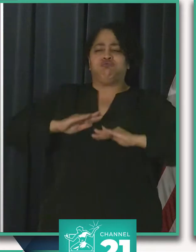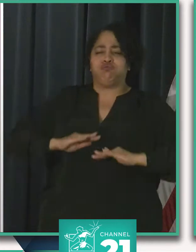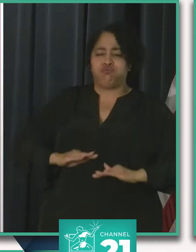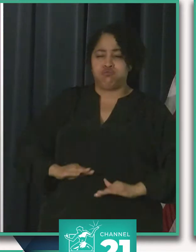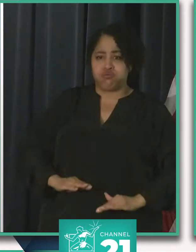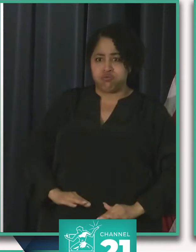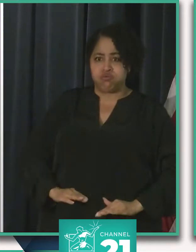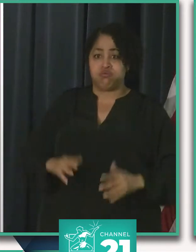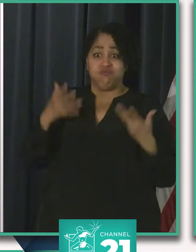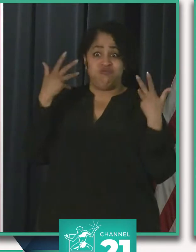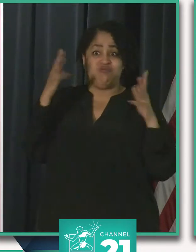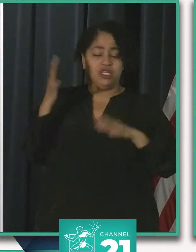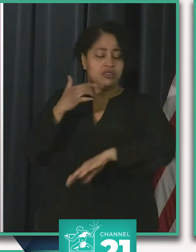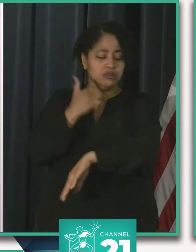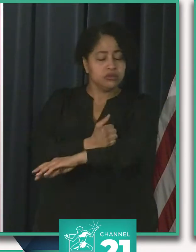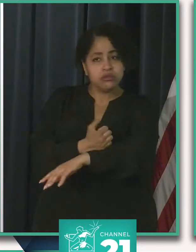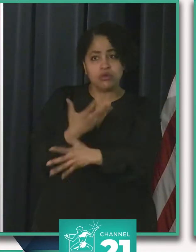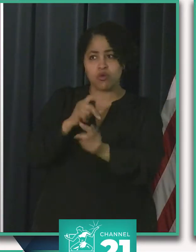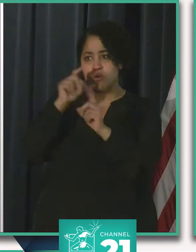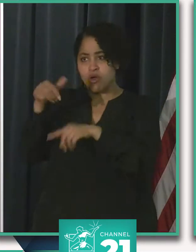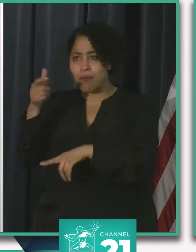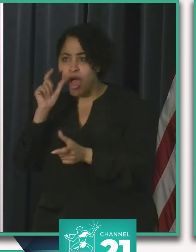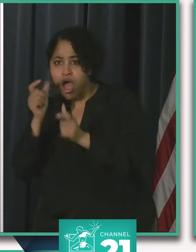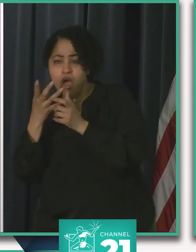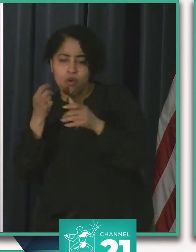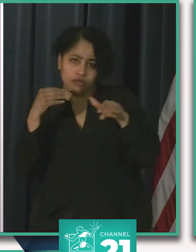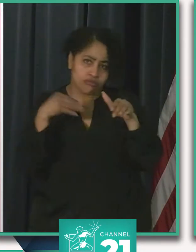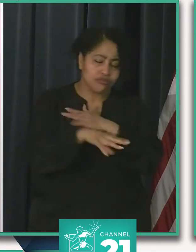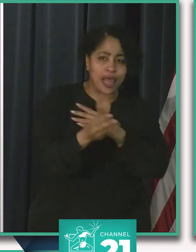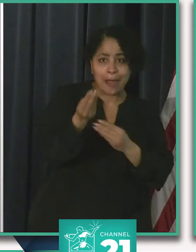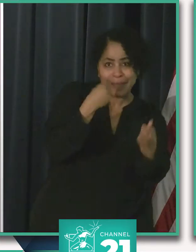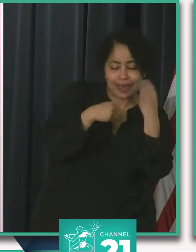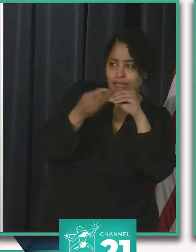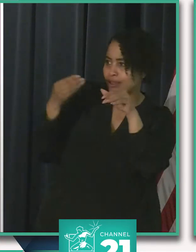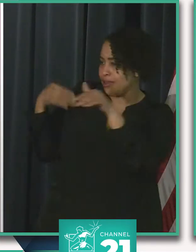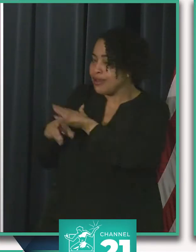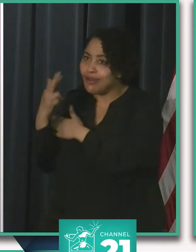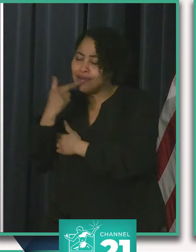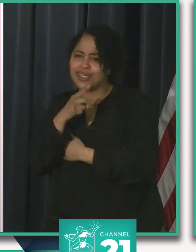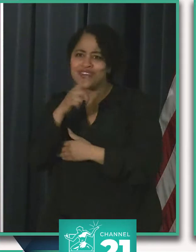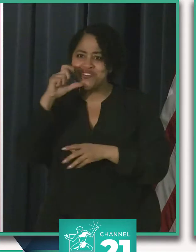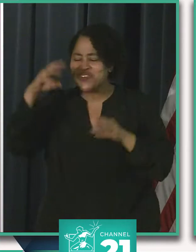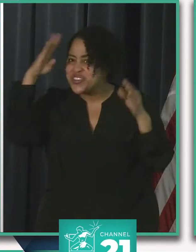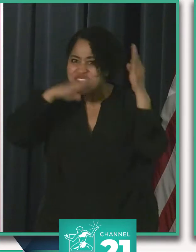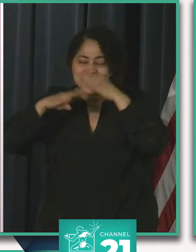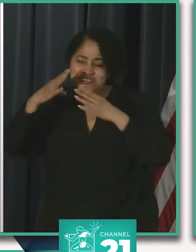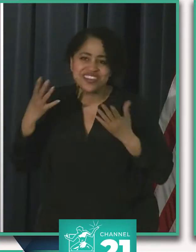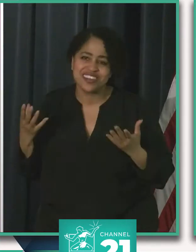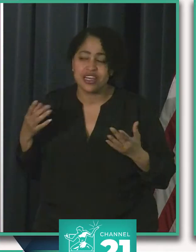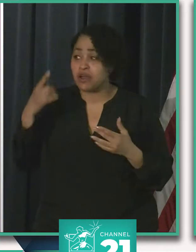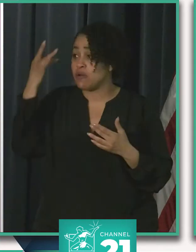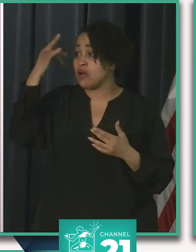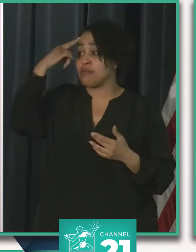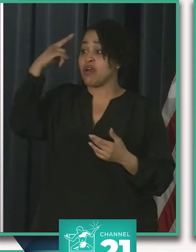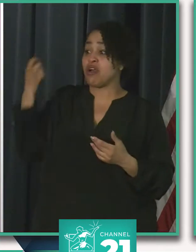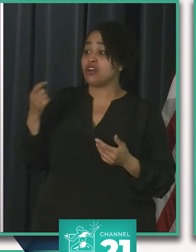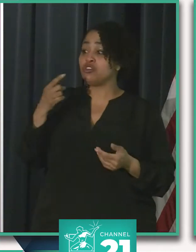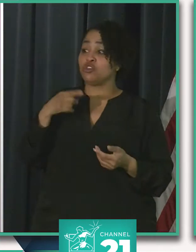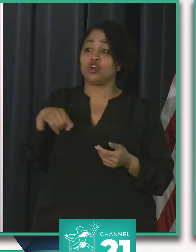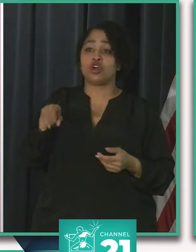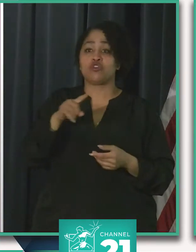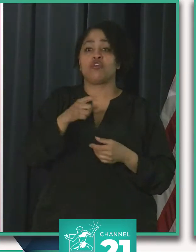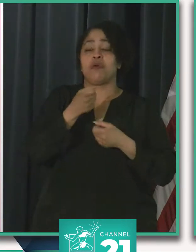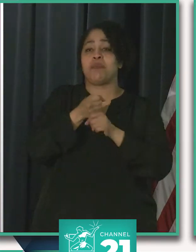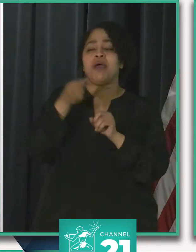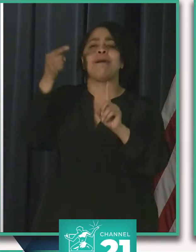somebody wants to go out to the restaurant, wants to go out to the bar, wants to have a picnic, and you don't have to worry because you've made